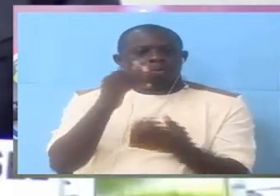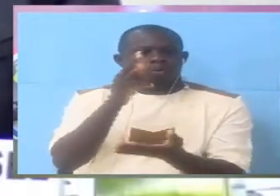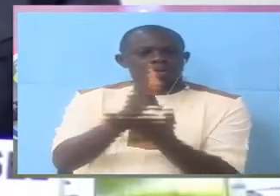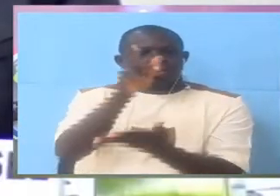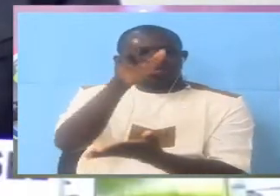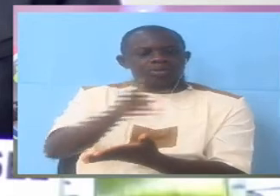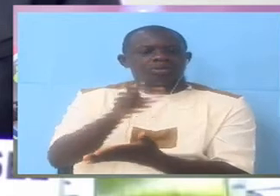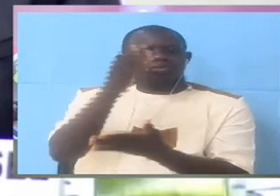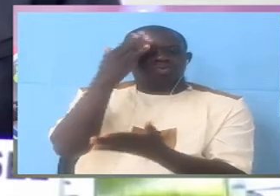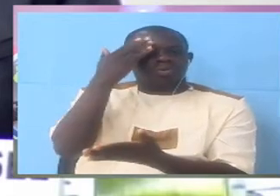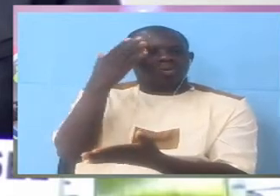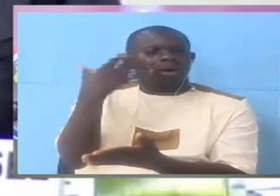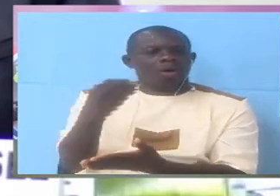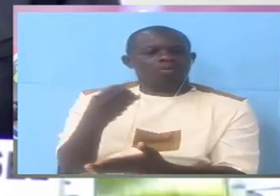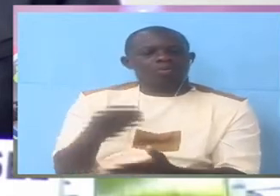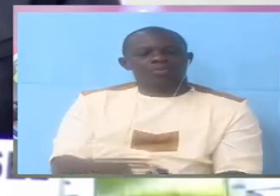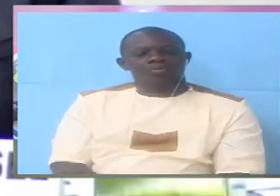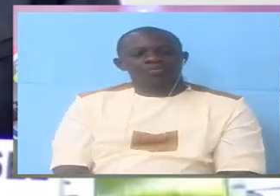cannot